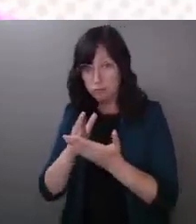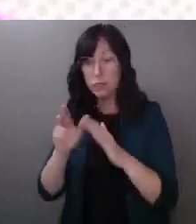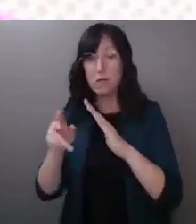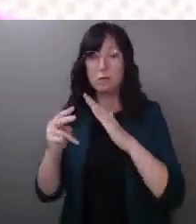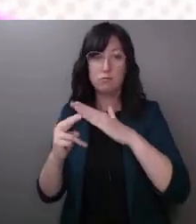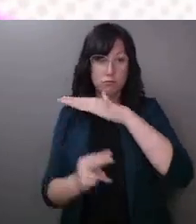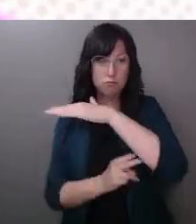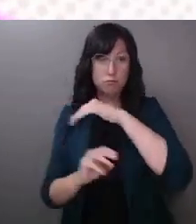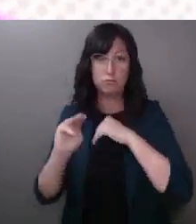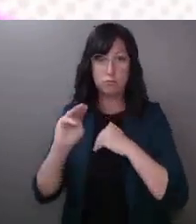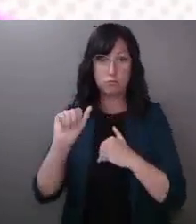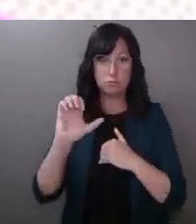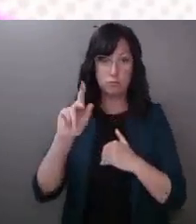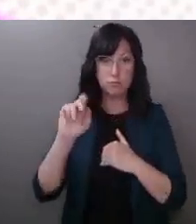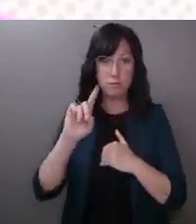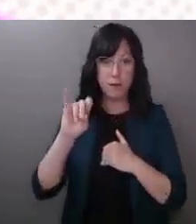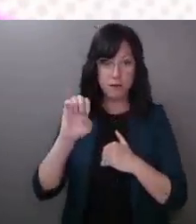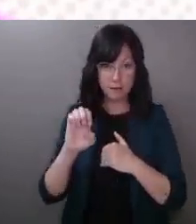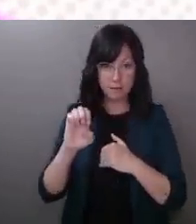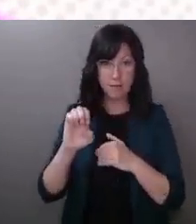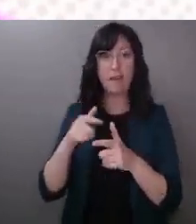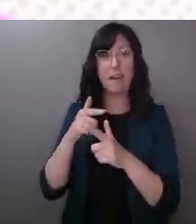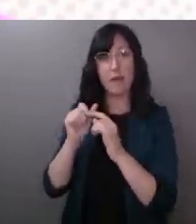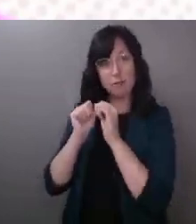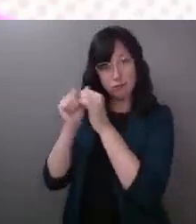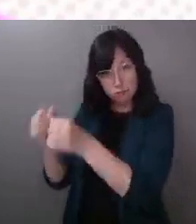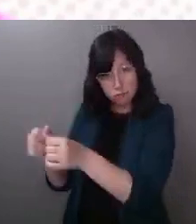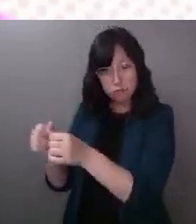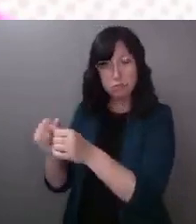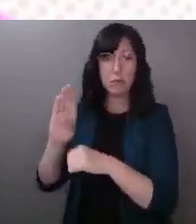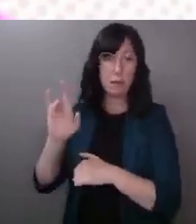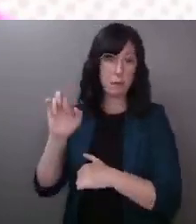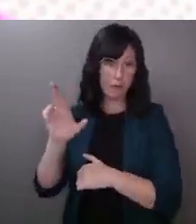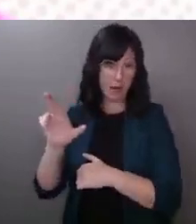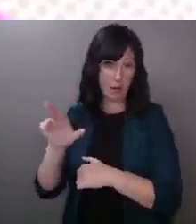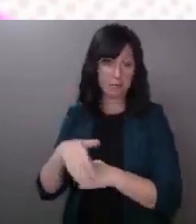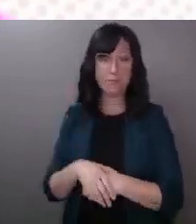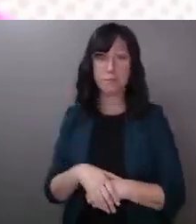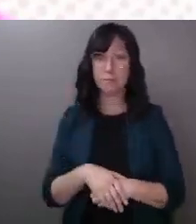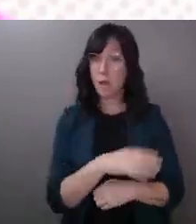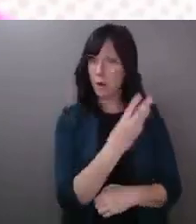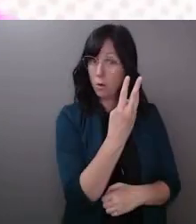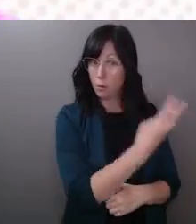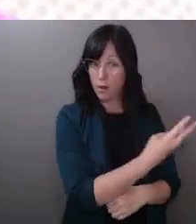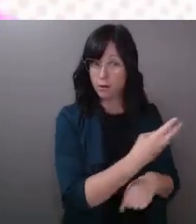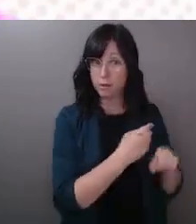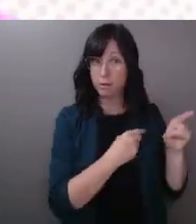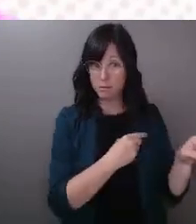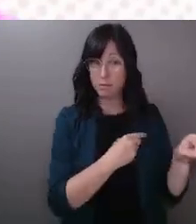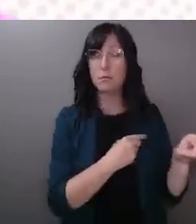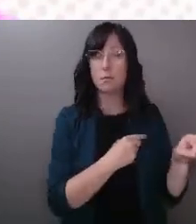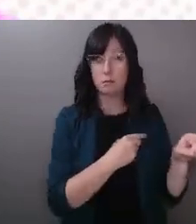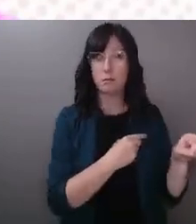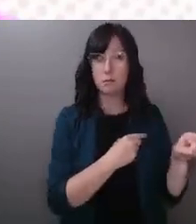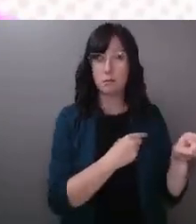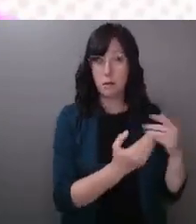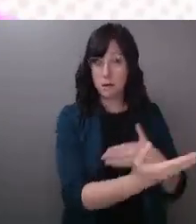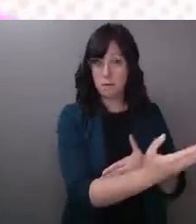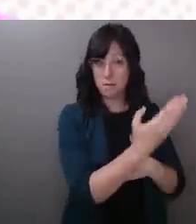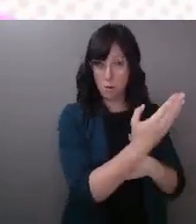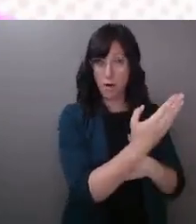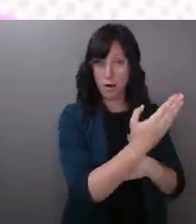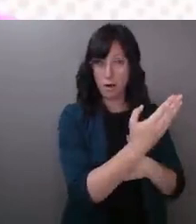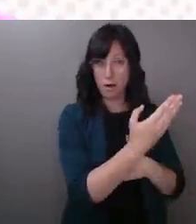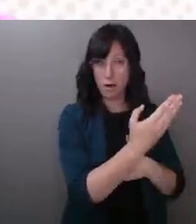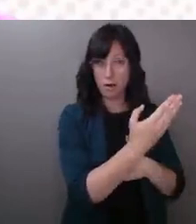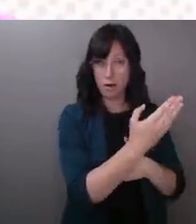Bridge and onto Blair Station. From the west, Shuttle Express will operate in the mornings